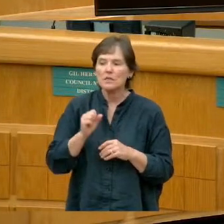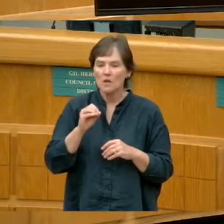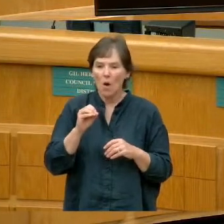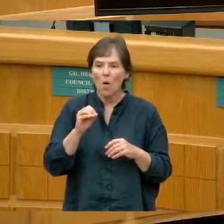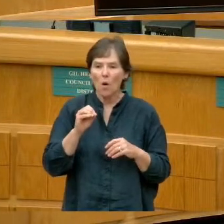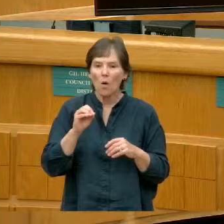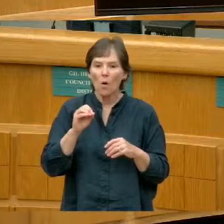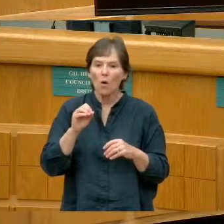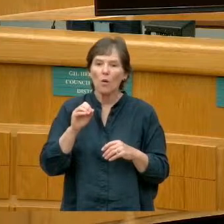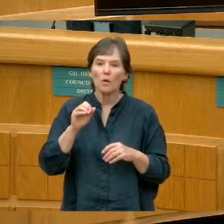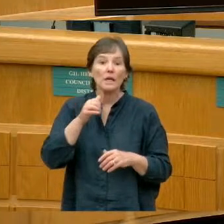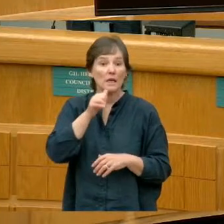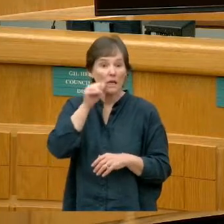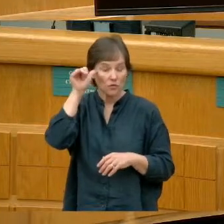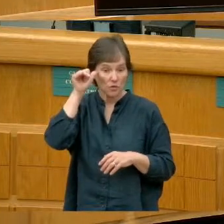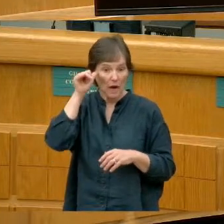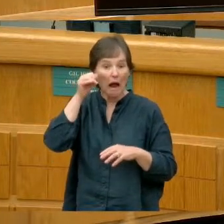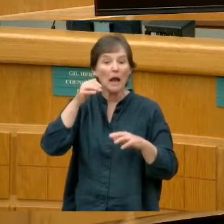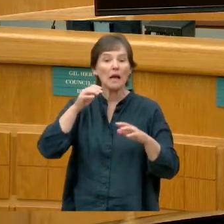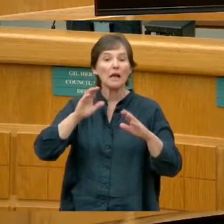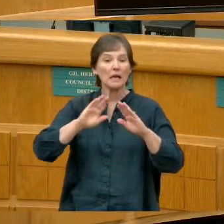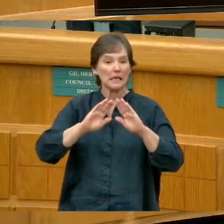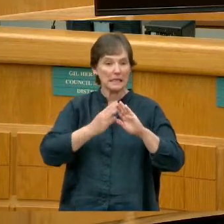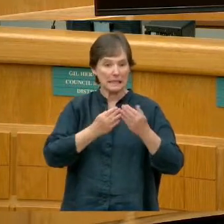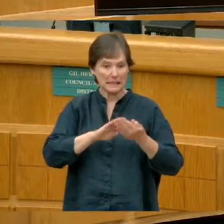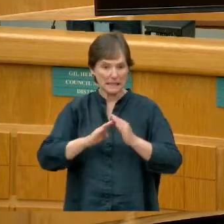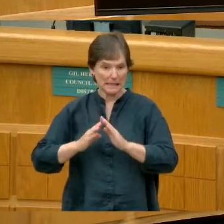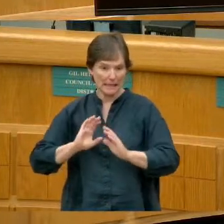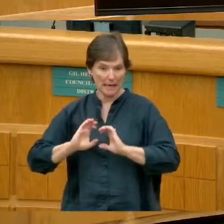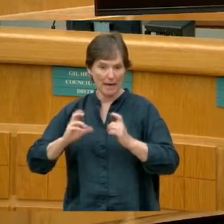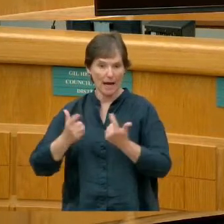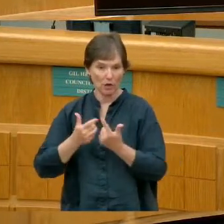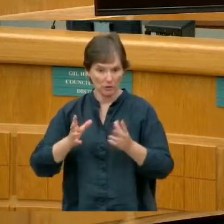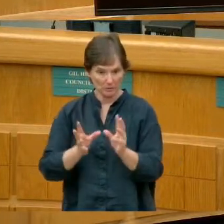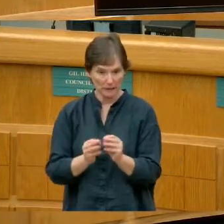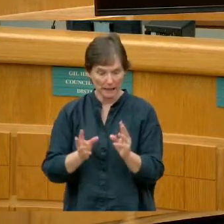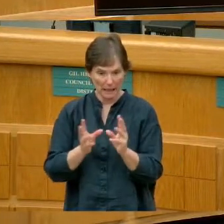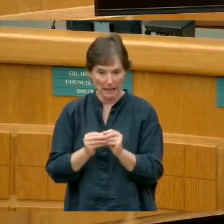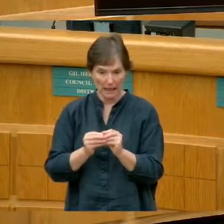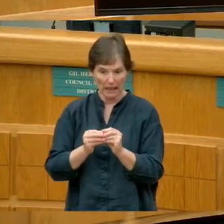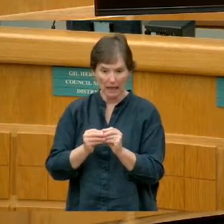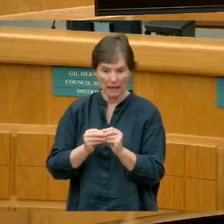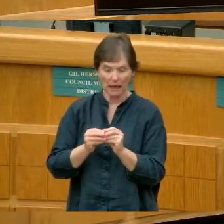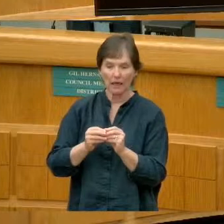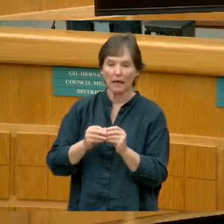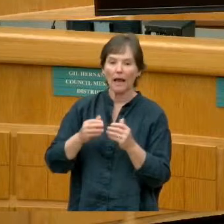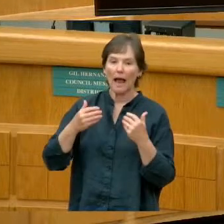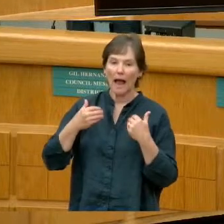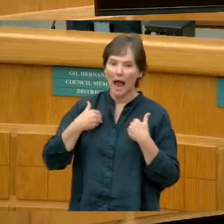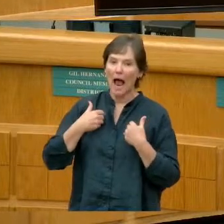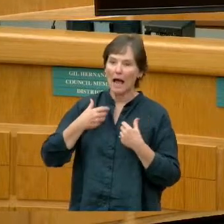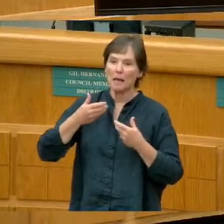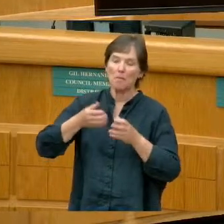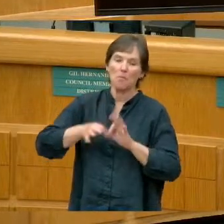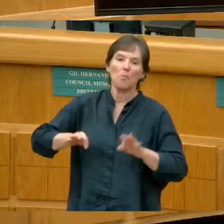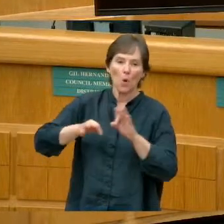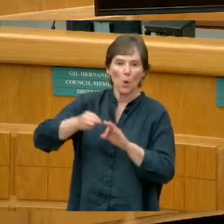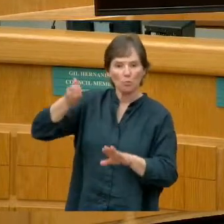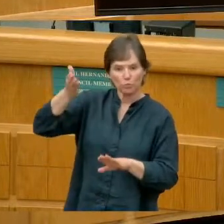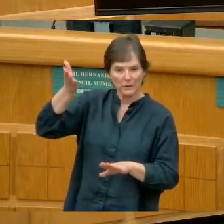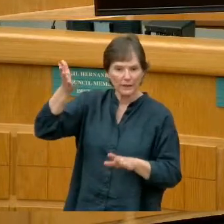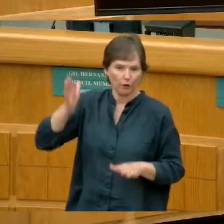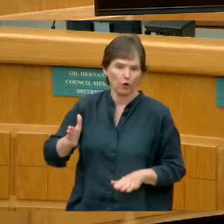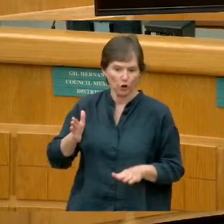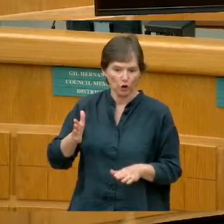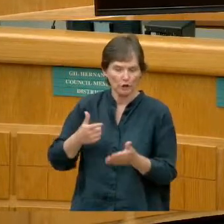city council meeting. We had Annette Rodriguez and Hillary Watt, who is the CBRAC, the